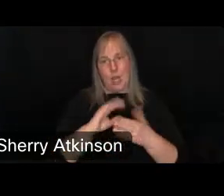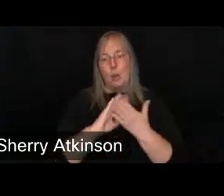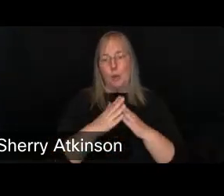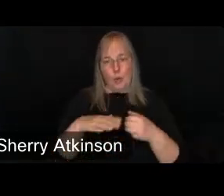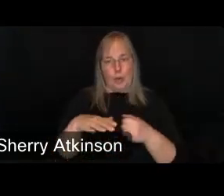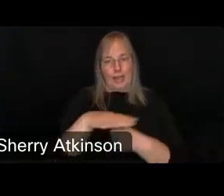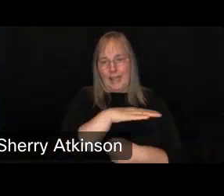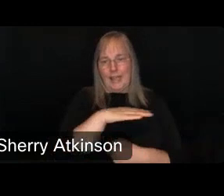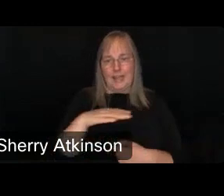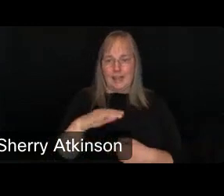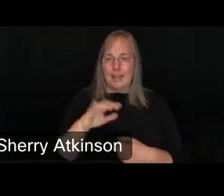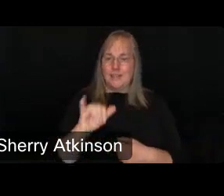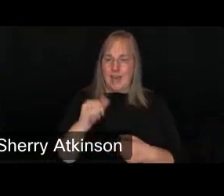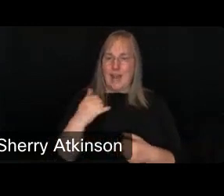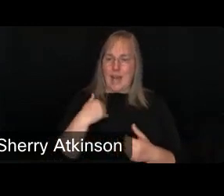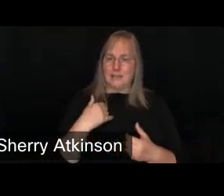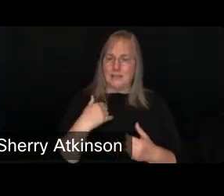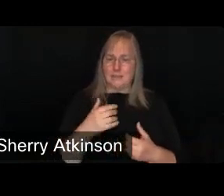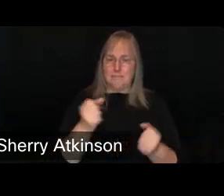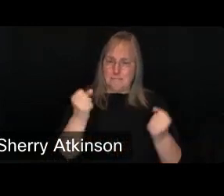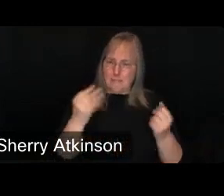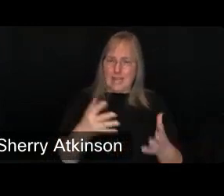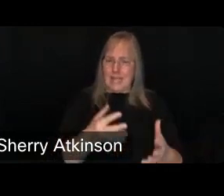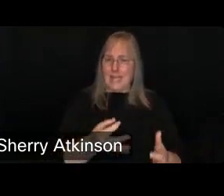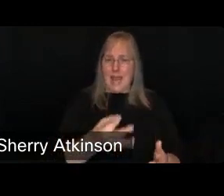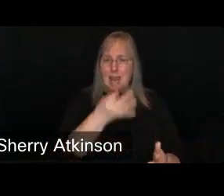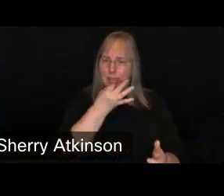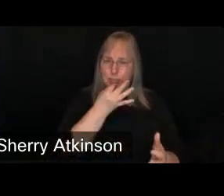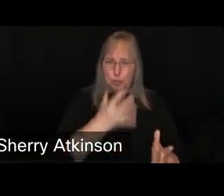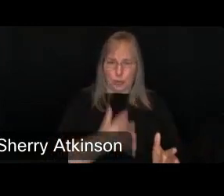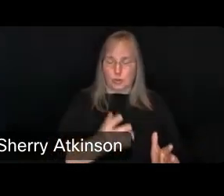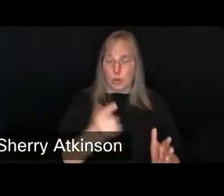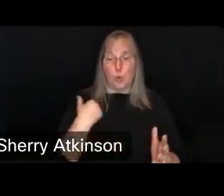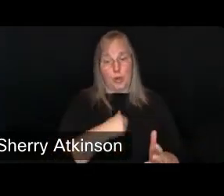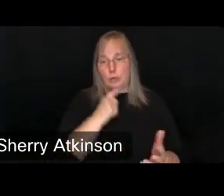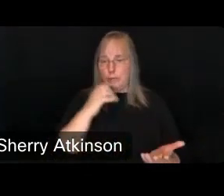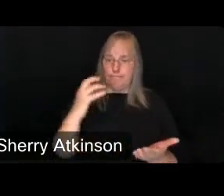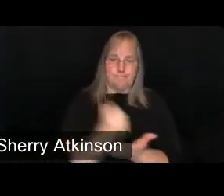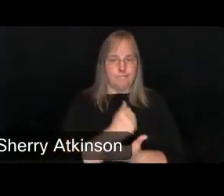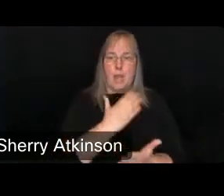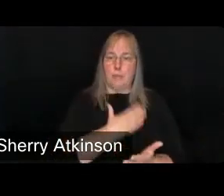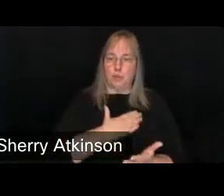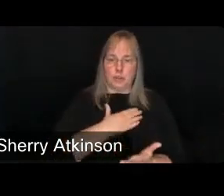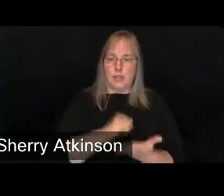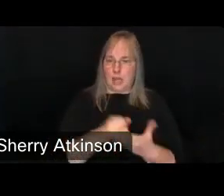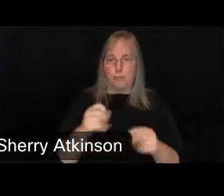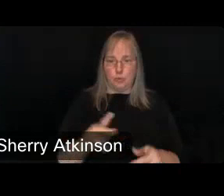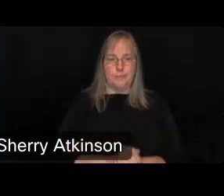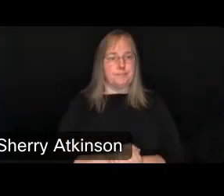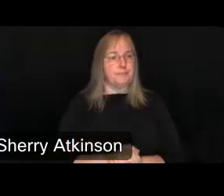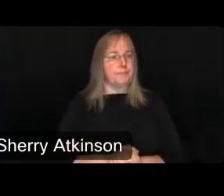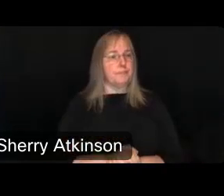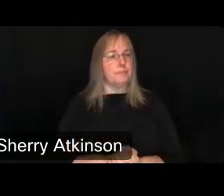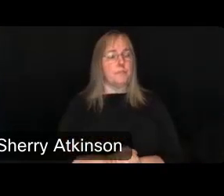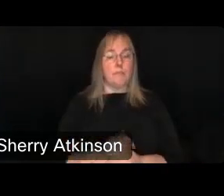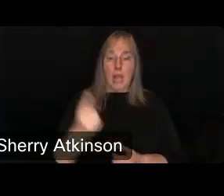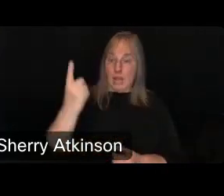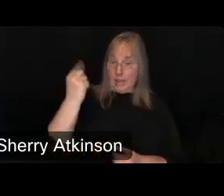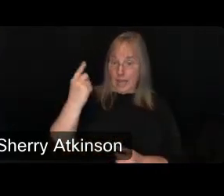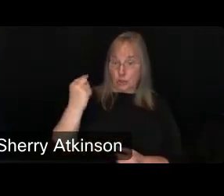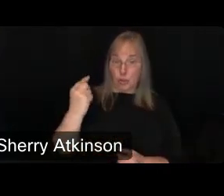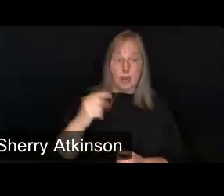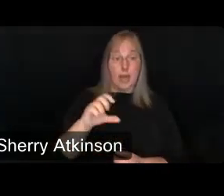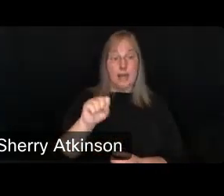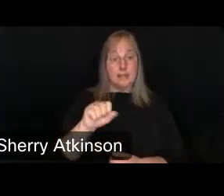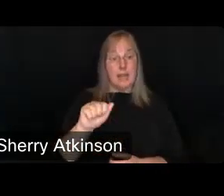of experts. So we really appreciate the opportunity to do that. So last year, the SAAC report,